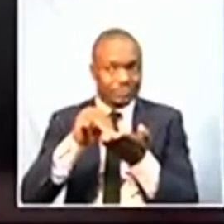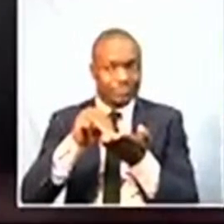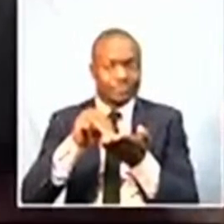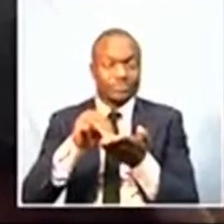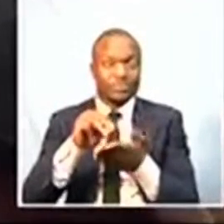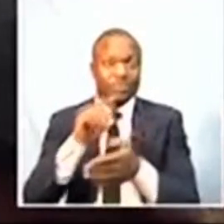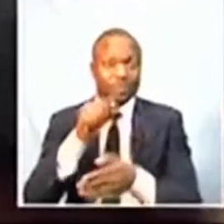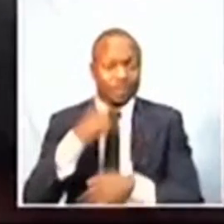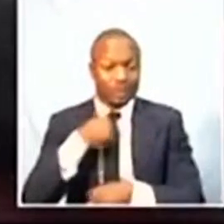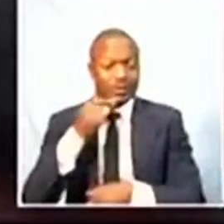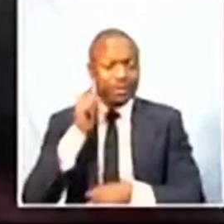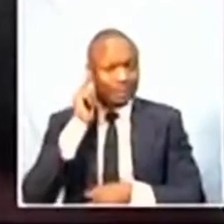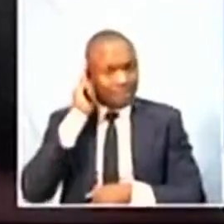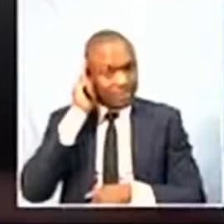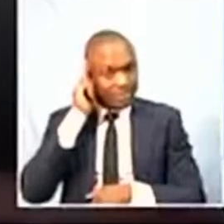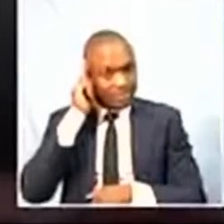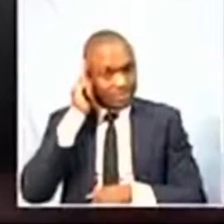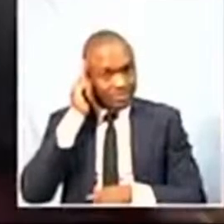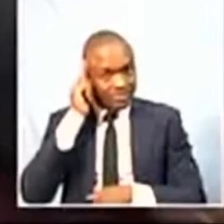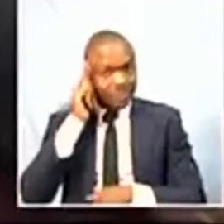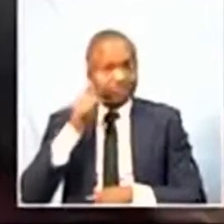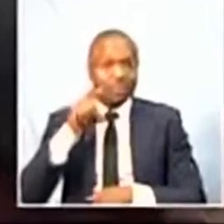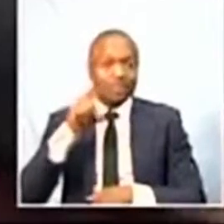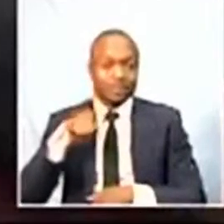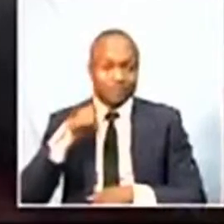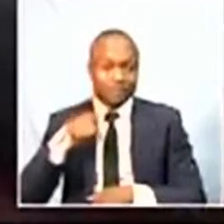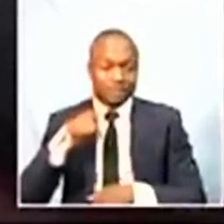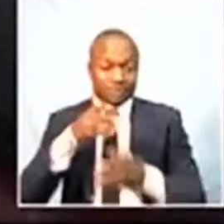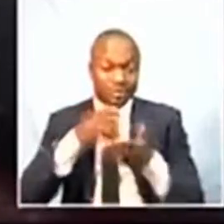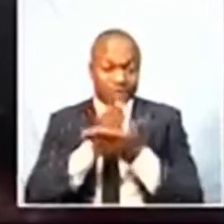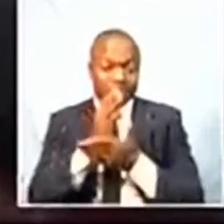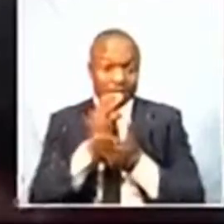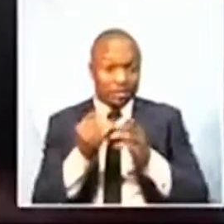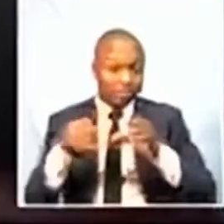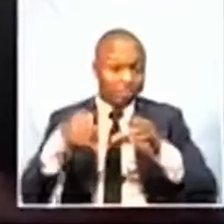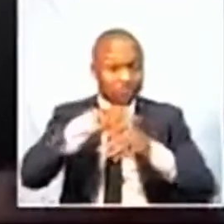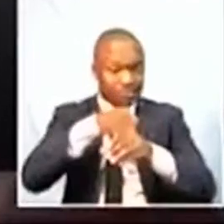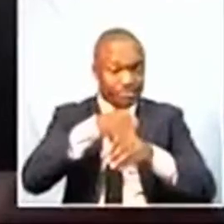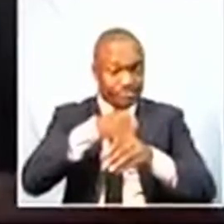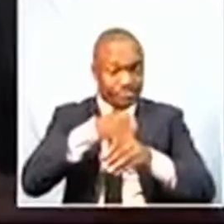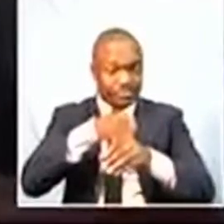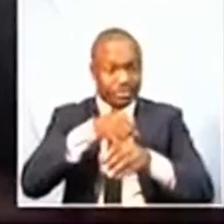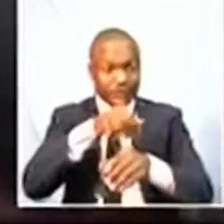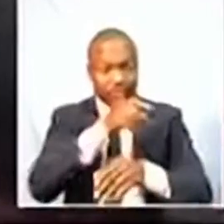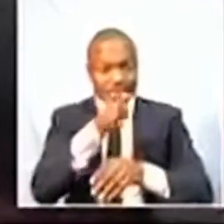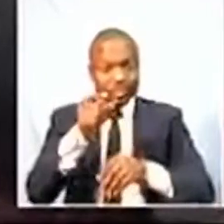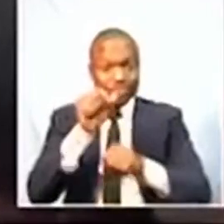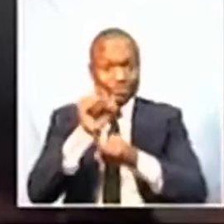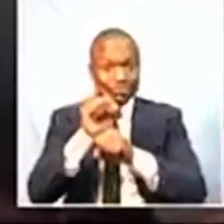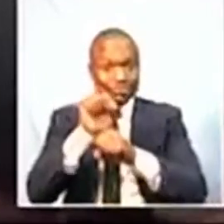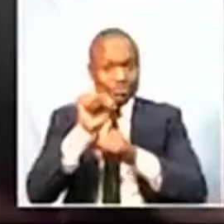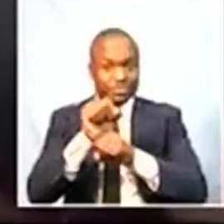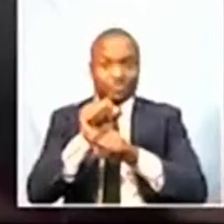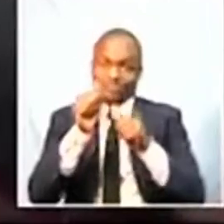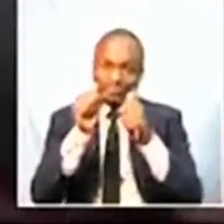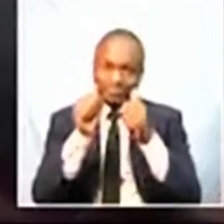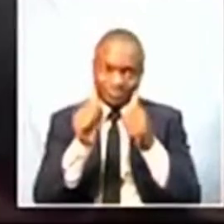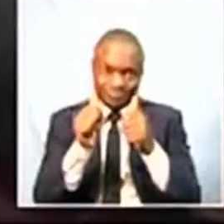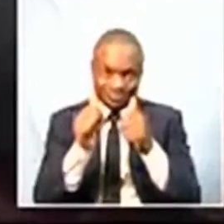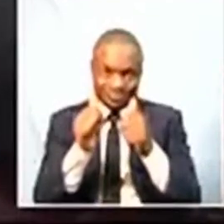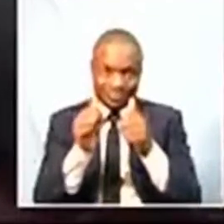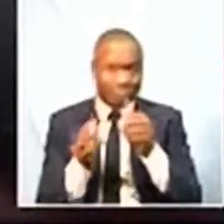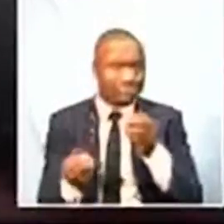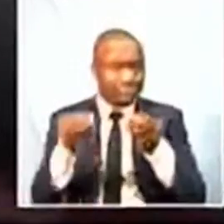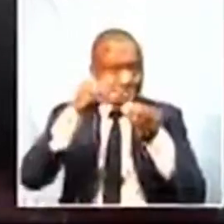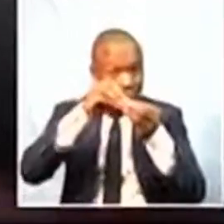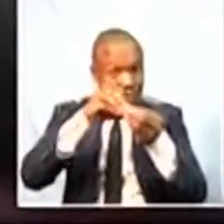I think maybe I stand to be corrected. It is inclusive of those that are performing well. It's an addition